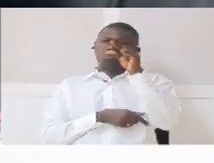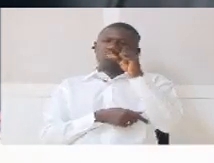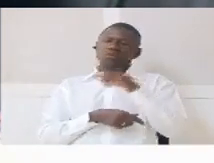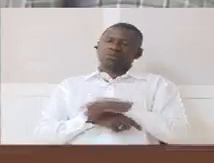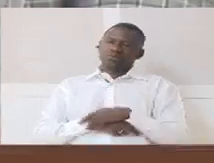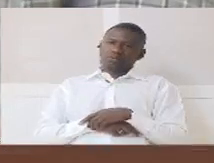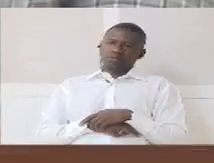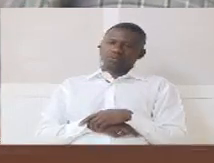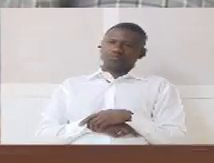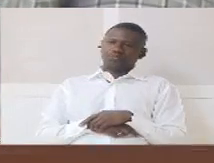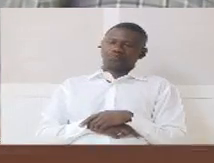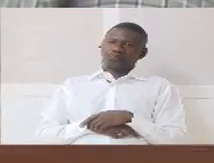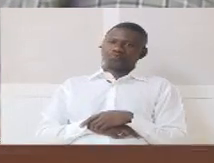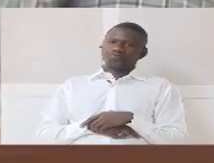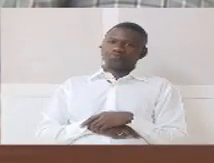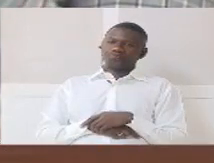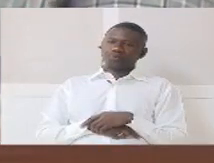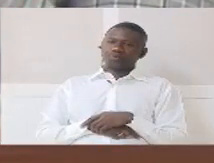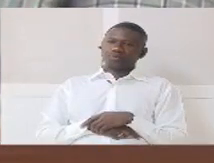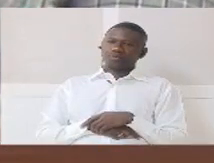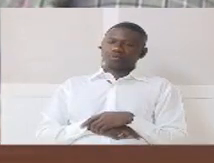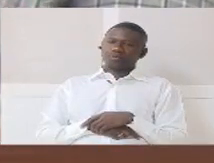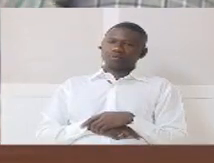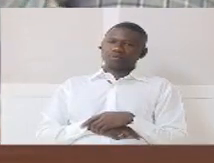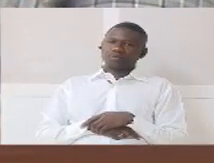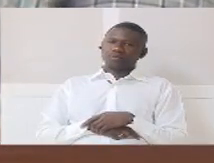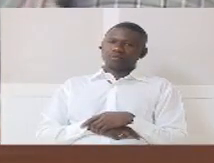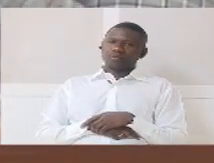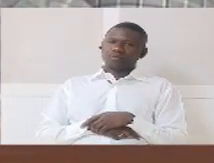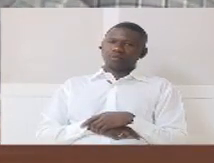a prison officer, are you suggesting that the ventilation is